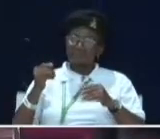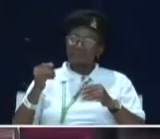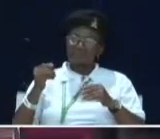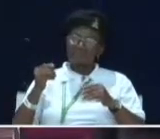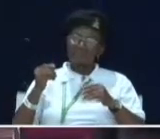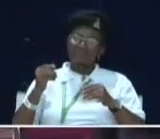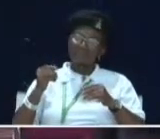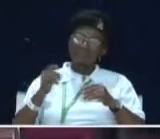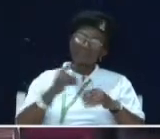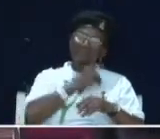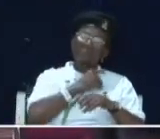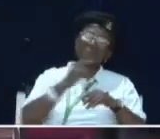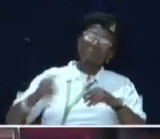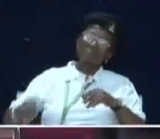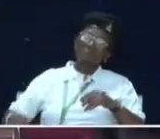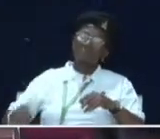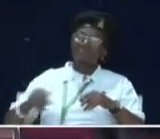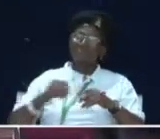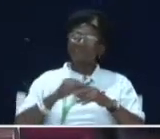David.